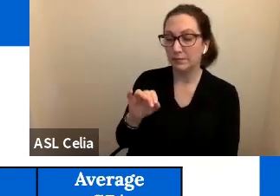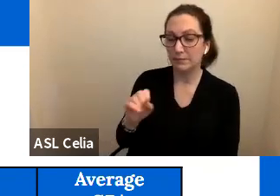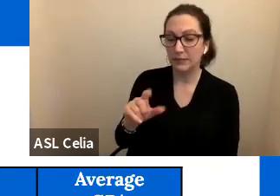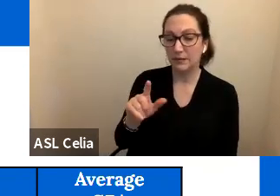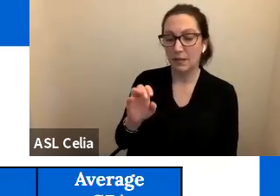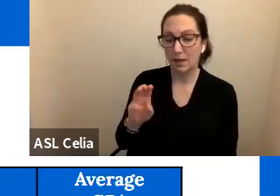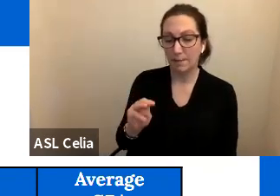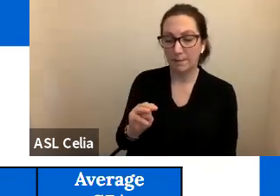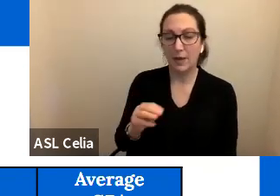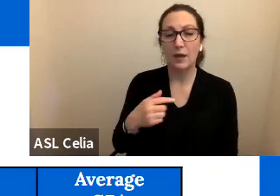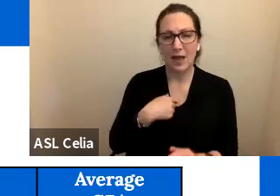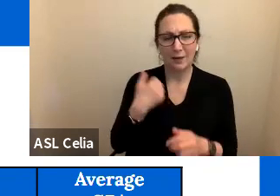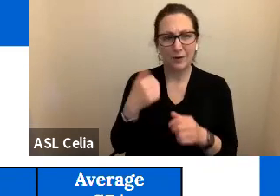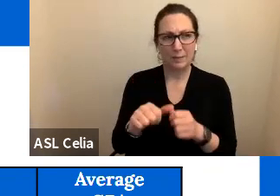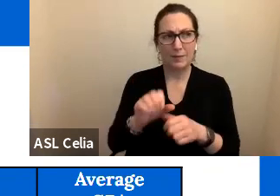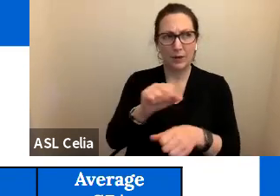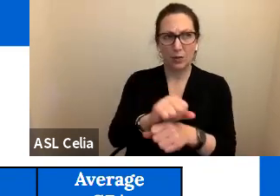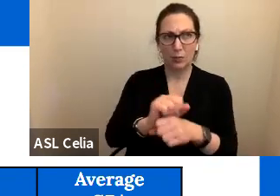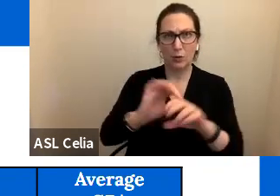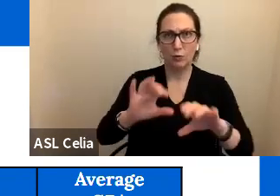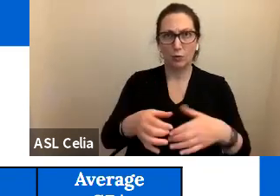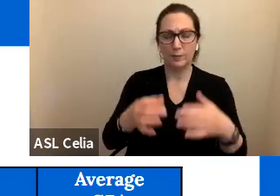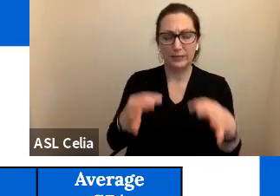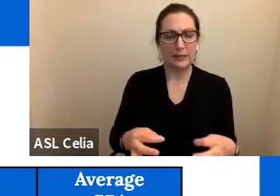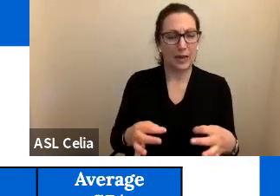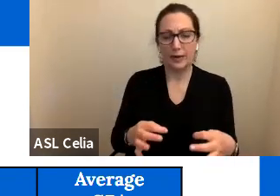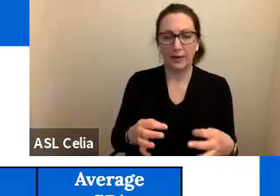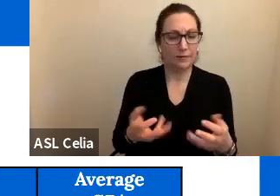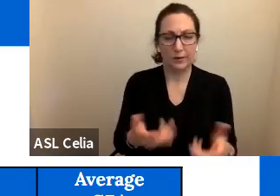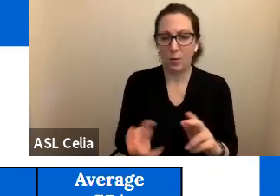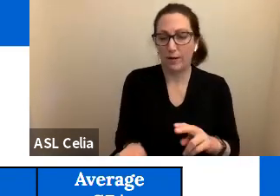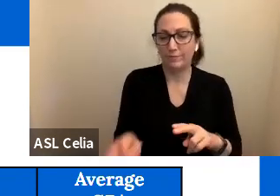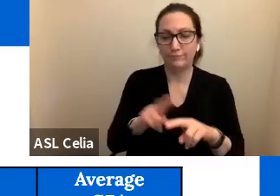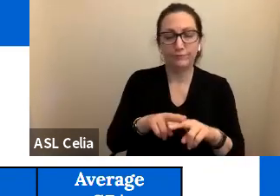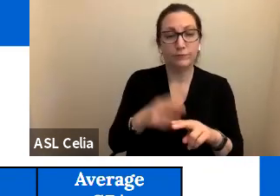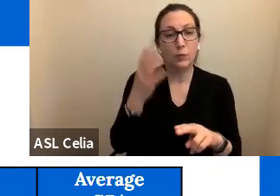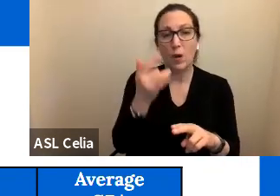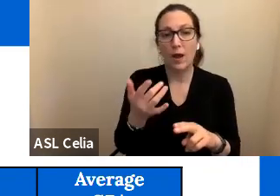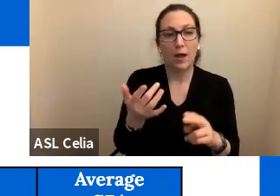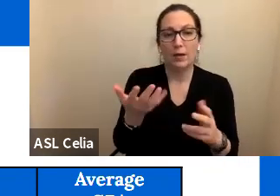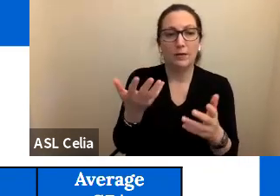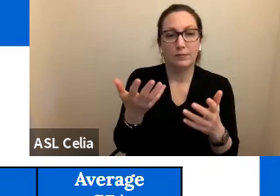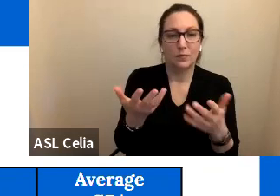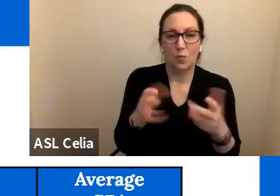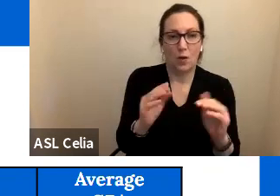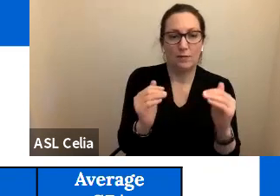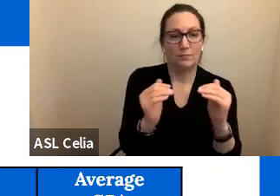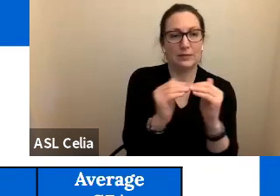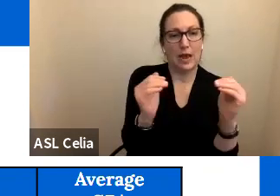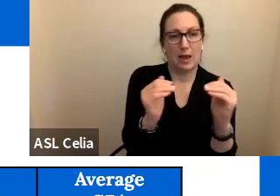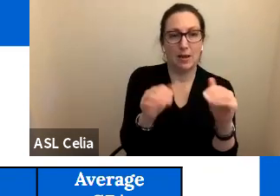group decided not to round because we wanted to mitigate ties.